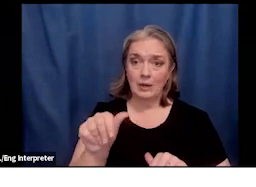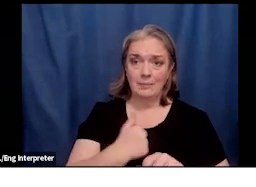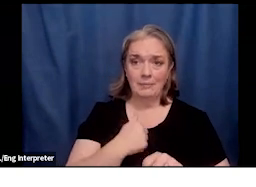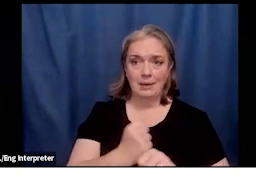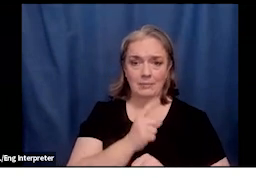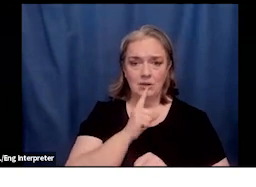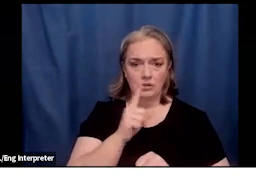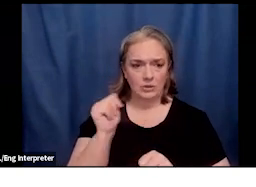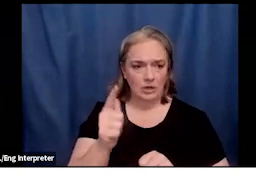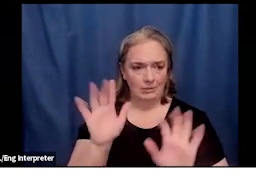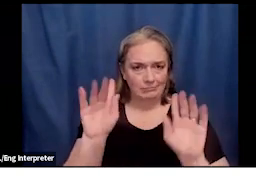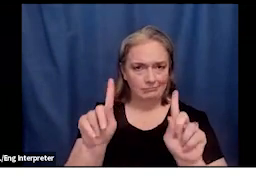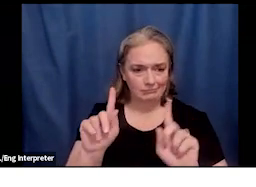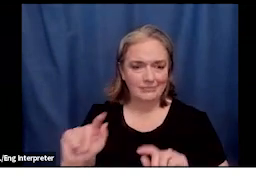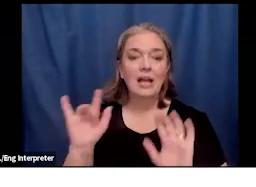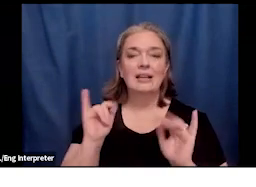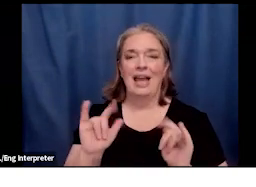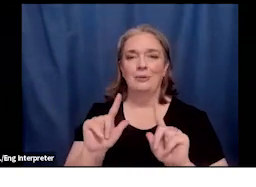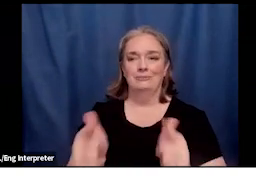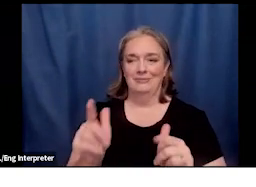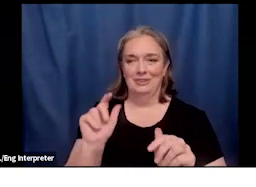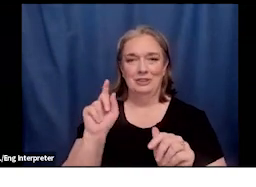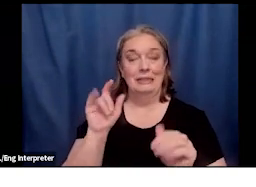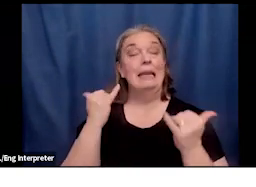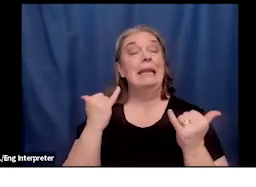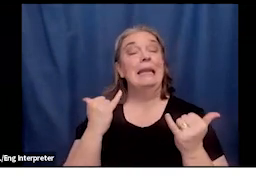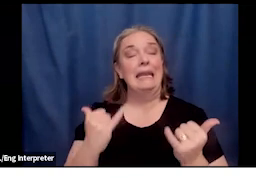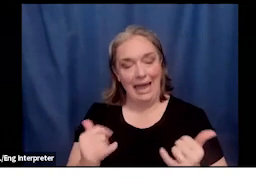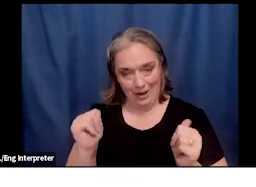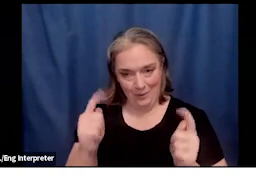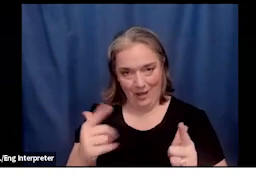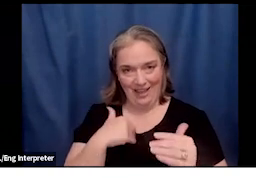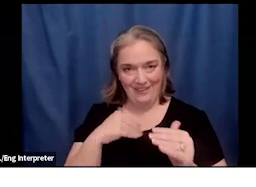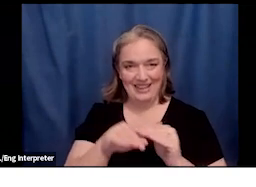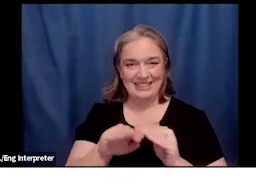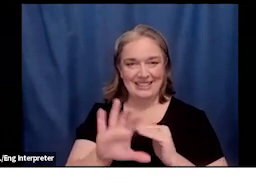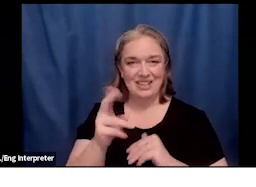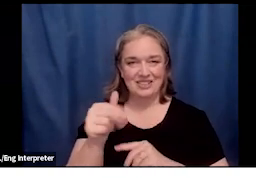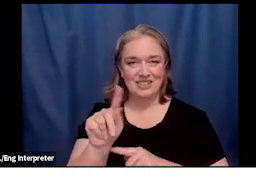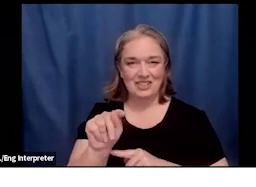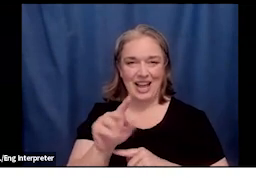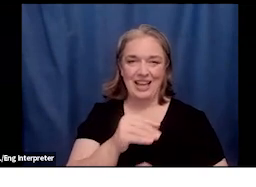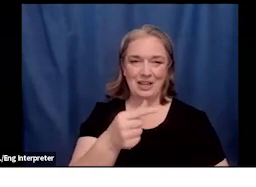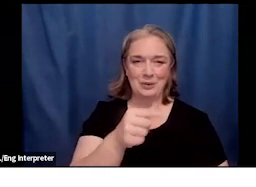sure everyone has access. Okay, there we go. Now everyone has access to the chat.